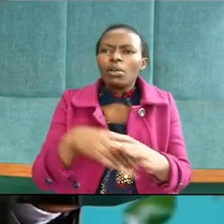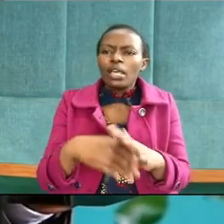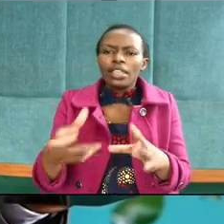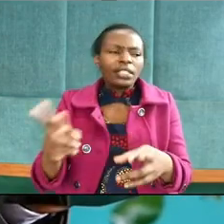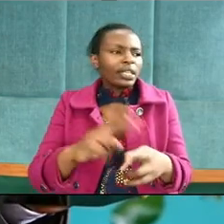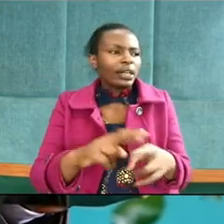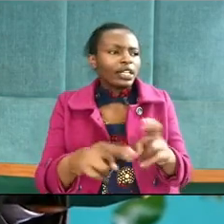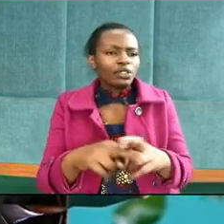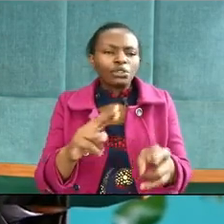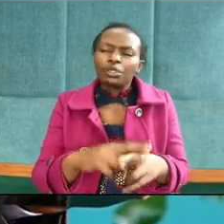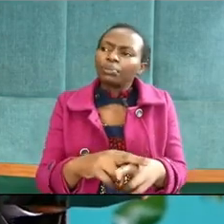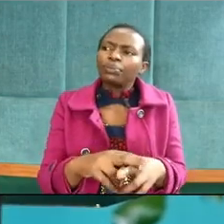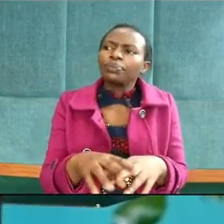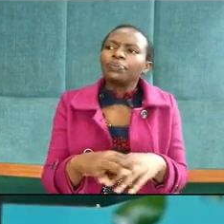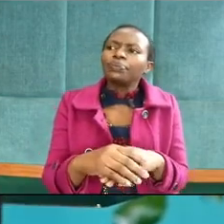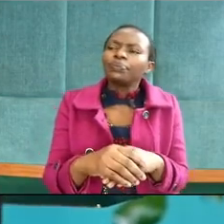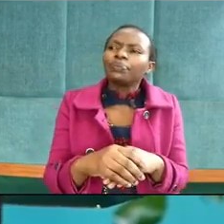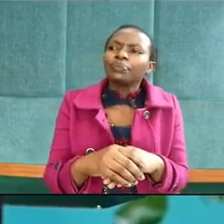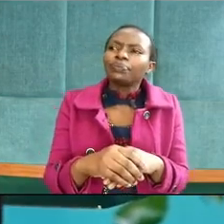they can.